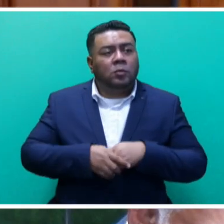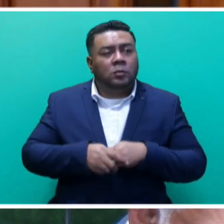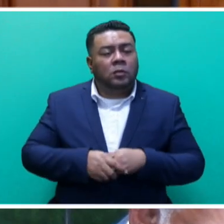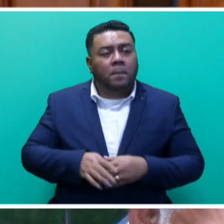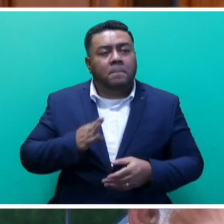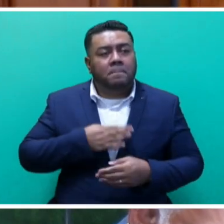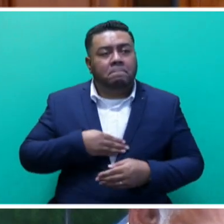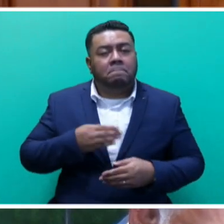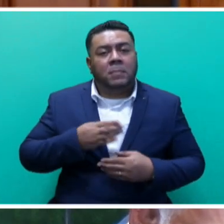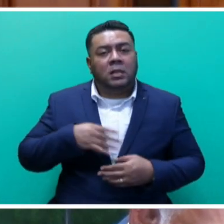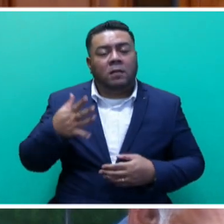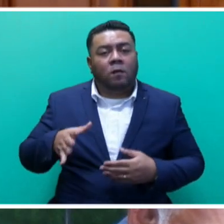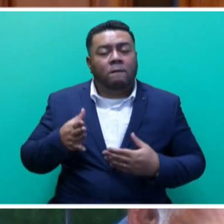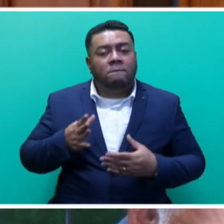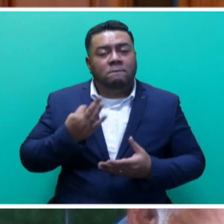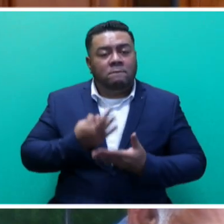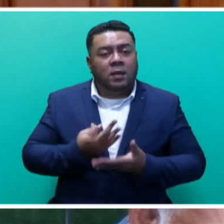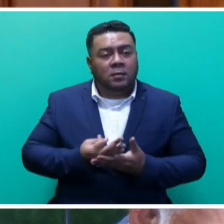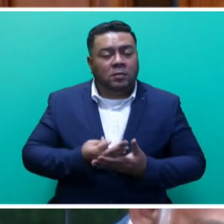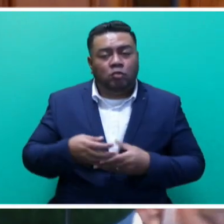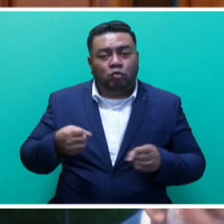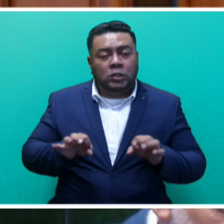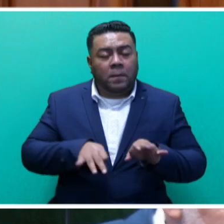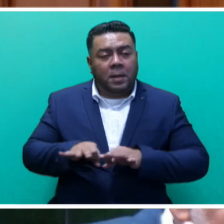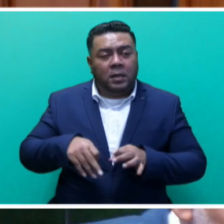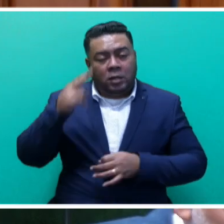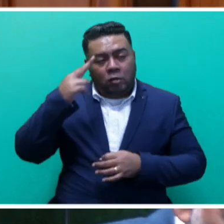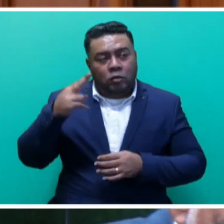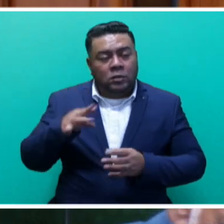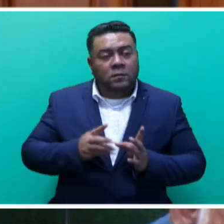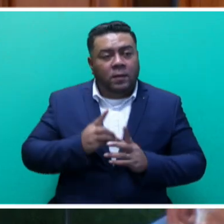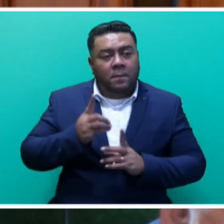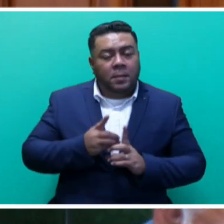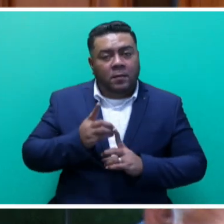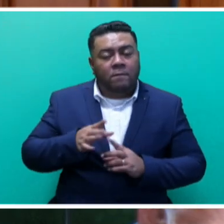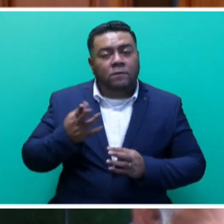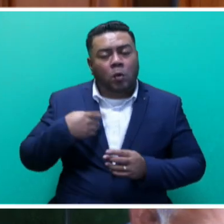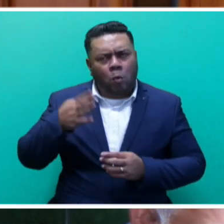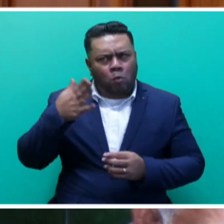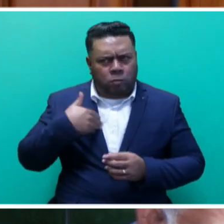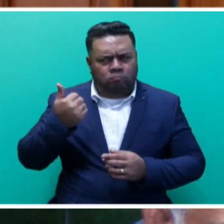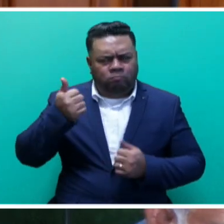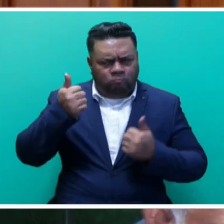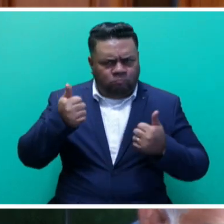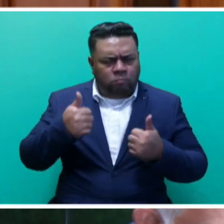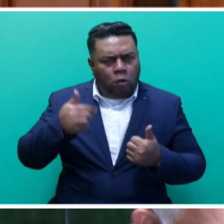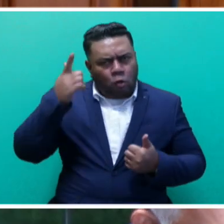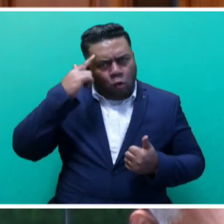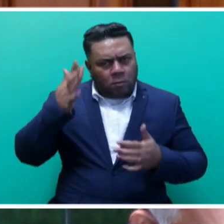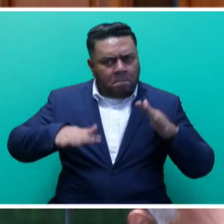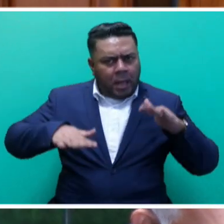for Finance, Strategic Planning, National Development and Statistics for a well thought out, balanced